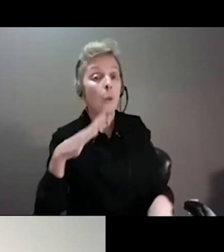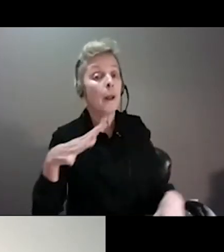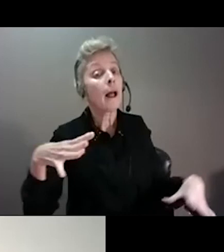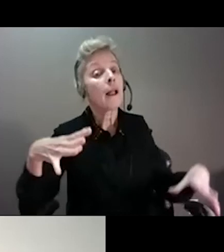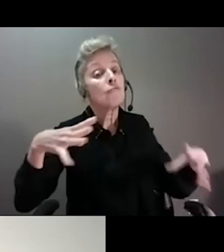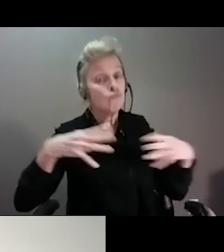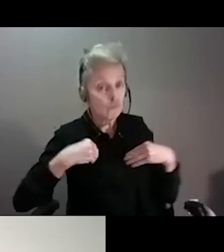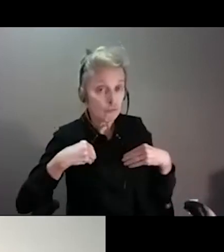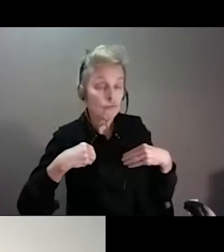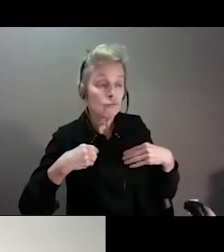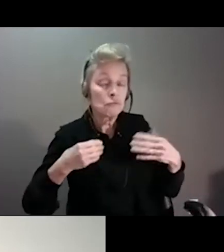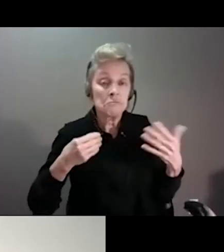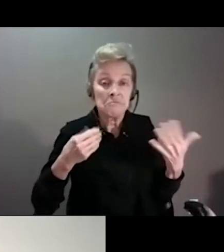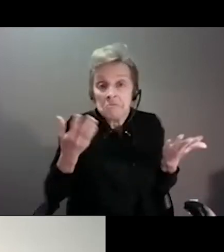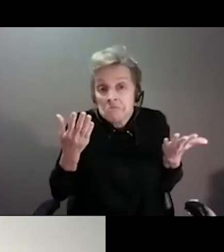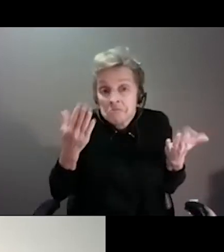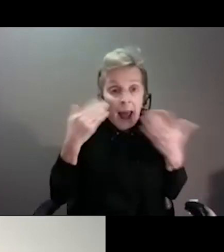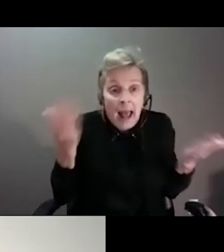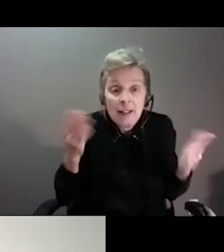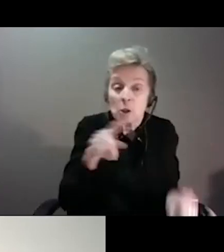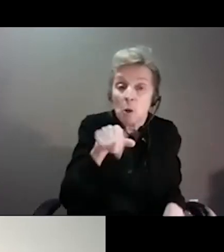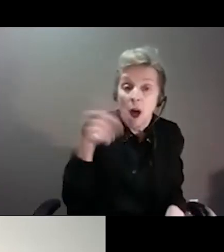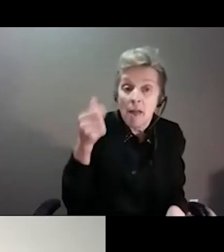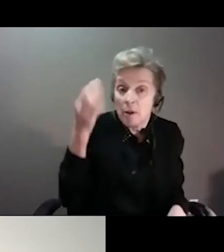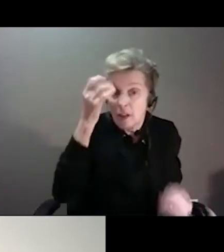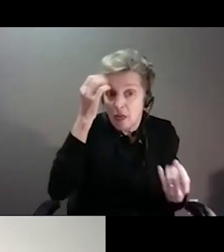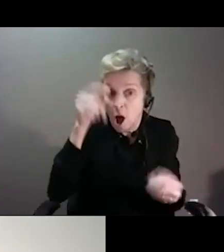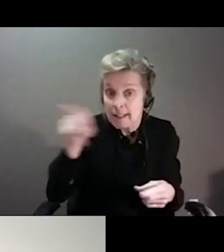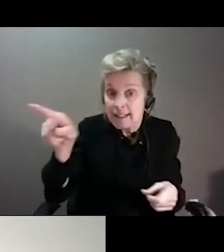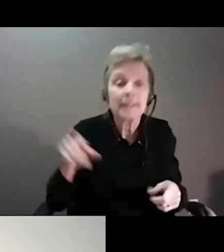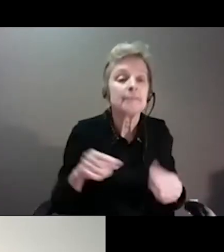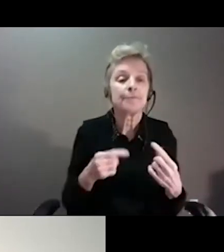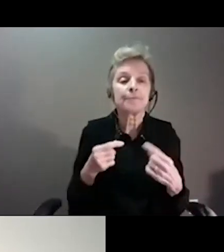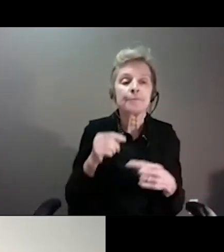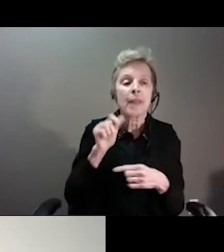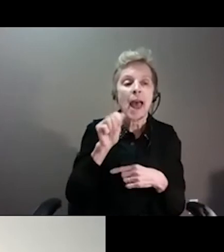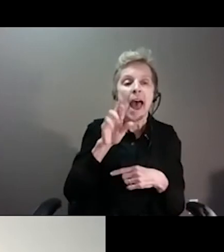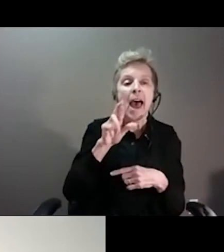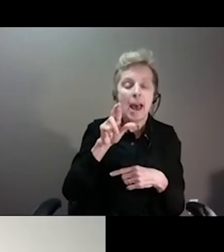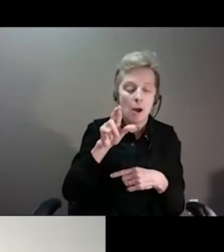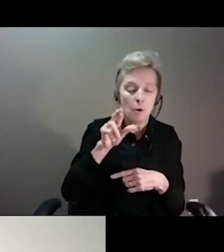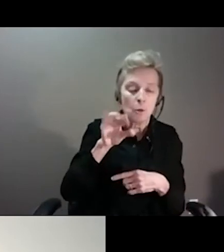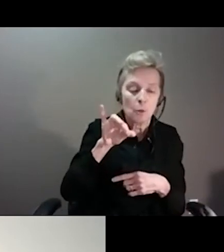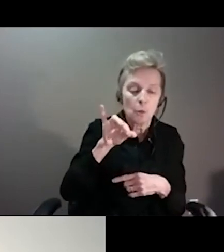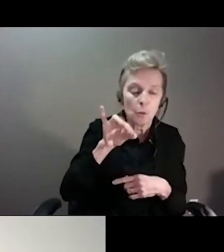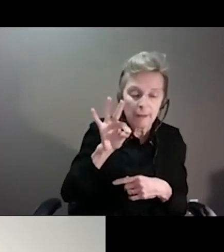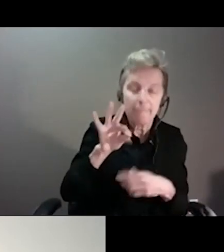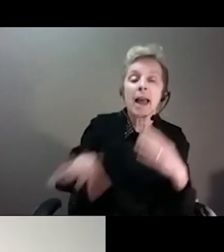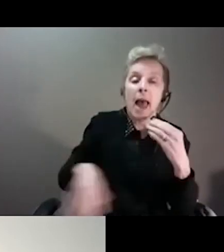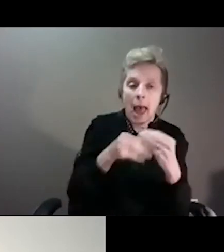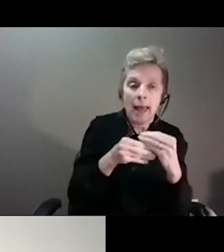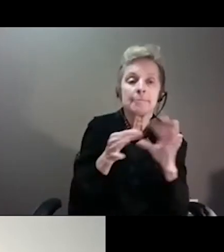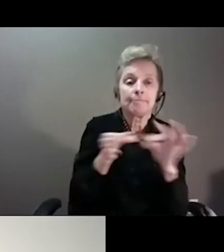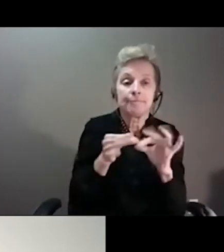I don't know if you guys have more thoughts on that, but that's a tough. Well, I guess the one point I would probably add to that is like ideally with the